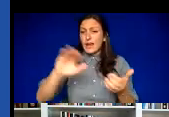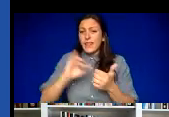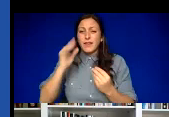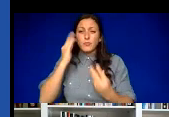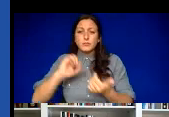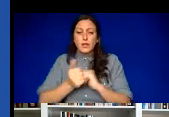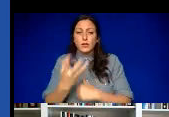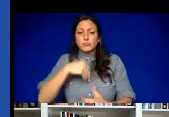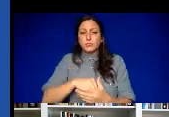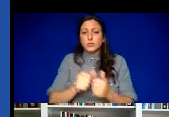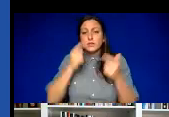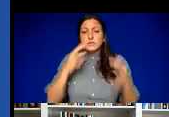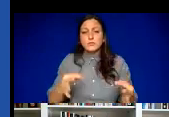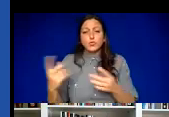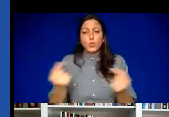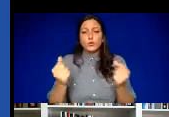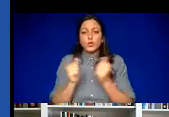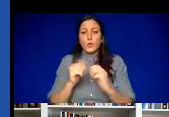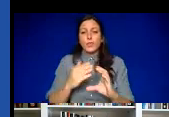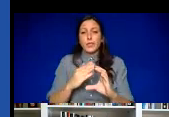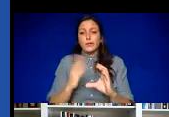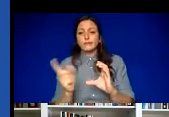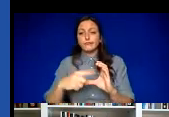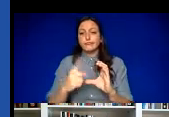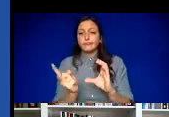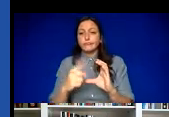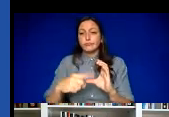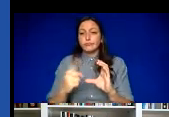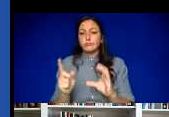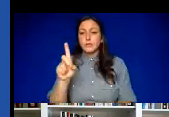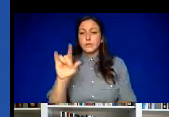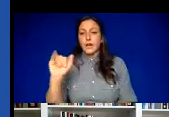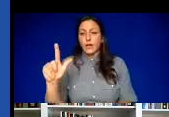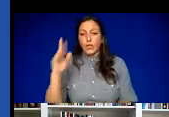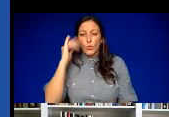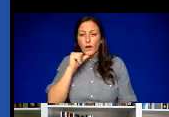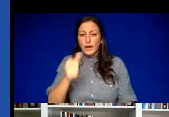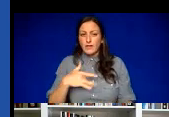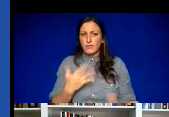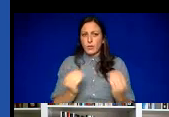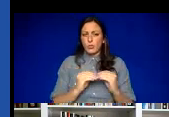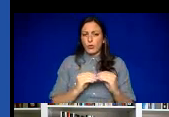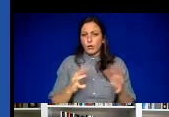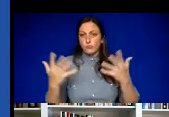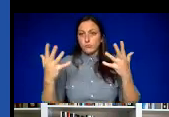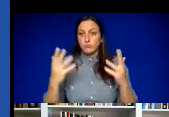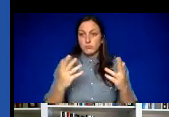decisions about what to do with the dial? Why did that not sort of raise more red flags about this looming end